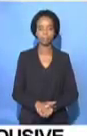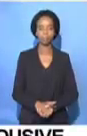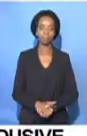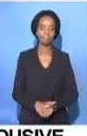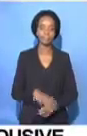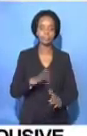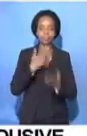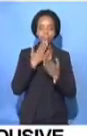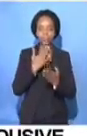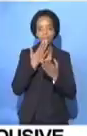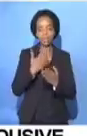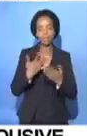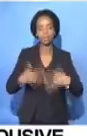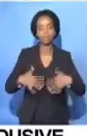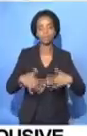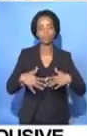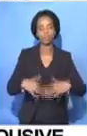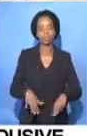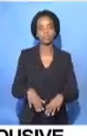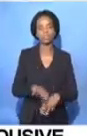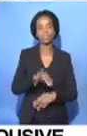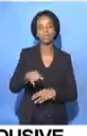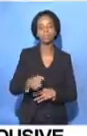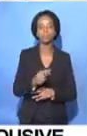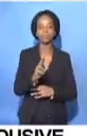Thank you very much, Justice Chulu.